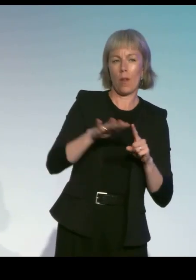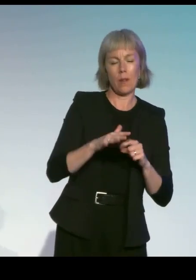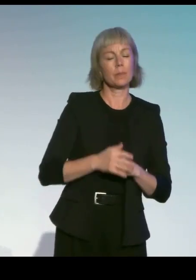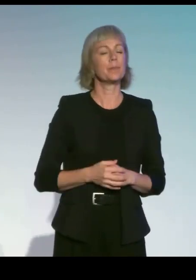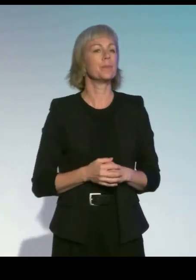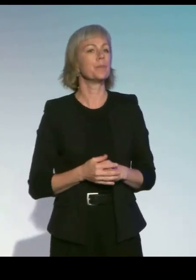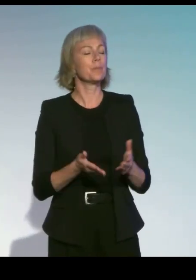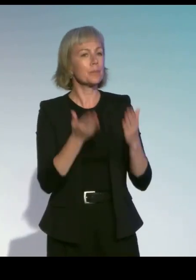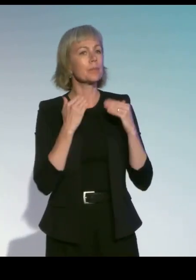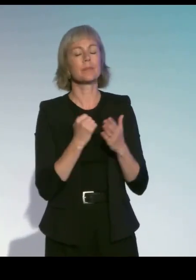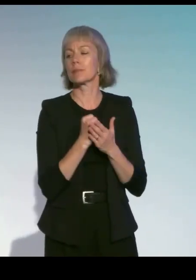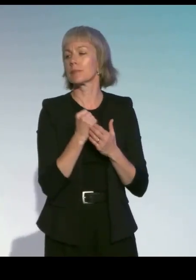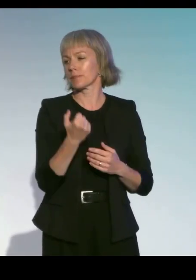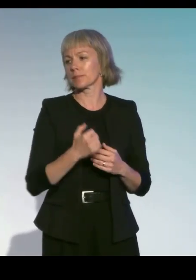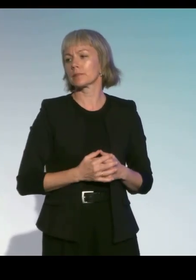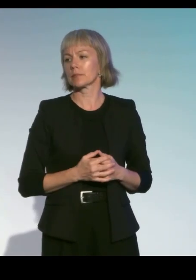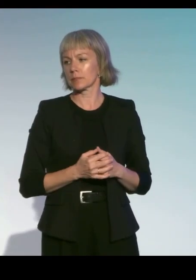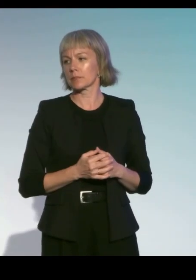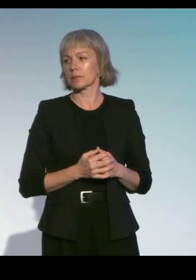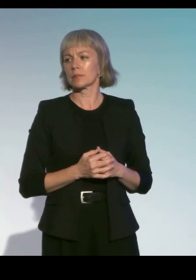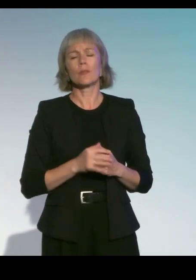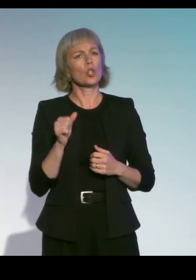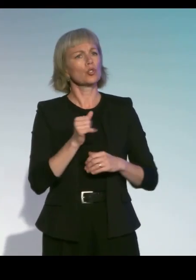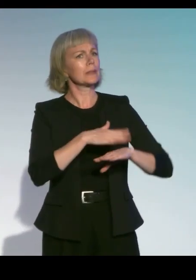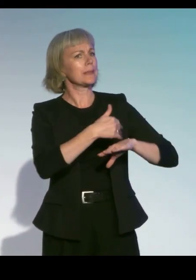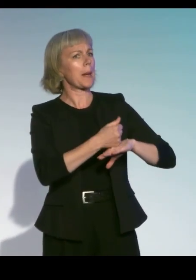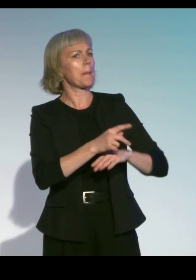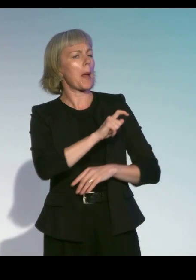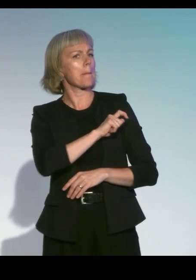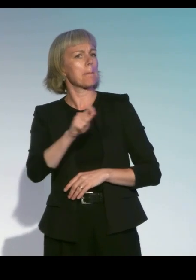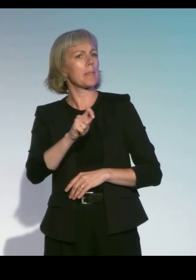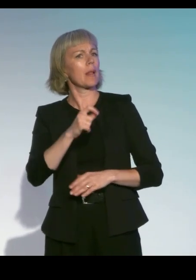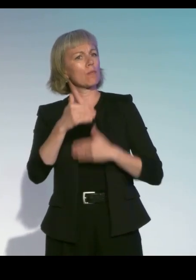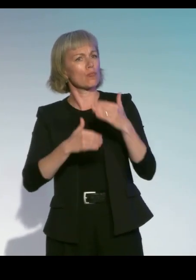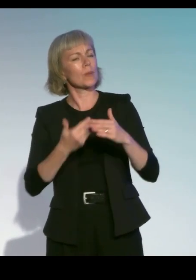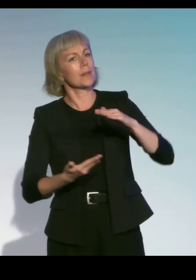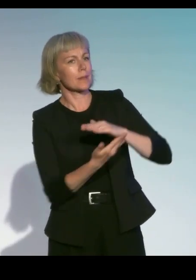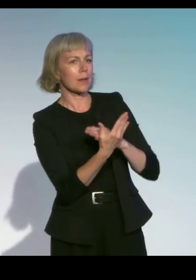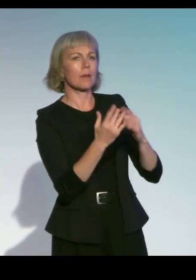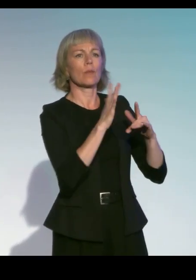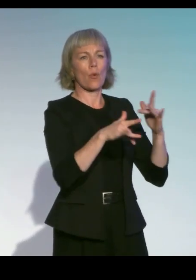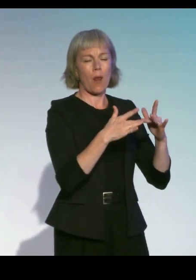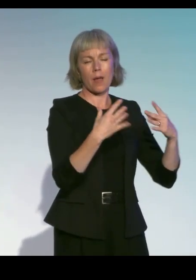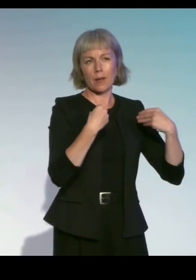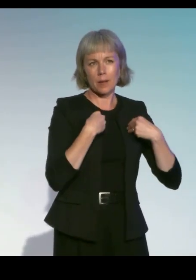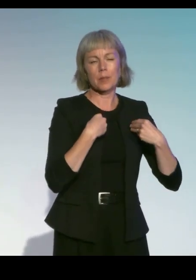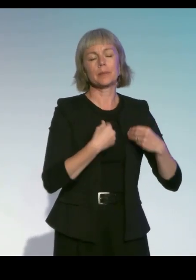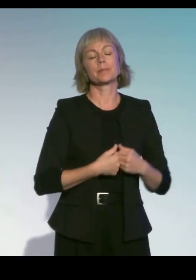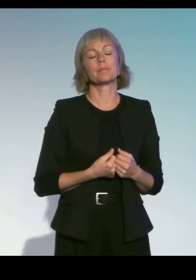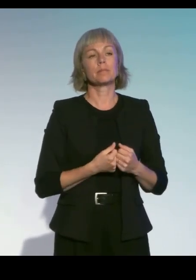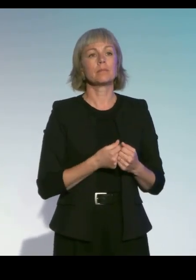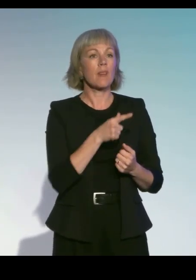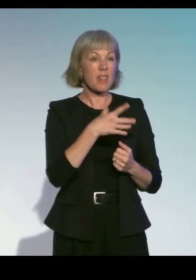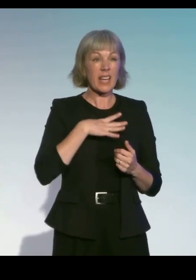Number 6, platforms should have accessible appeals processes for users who have had their content removed. They ought to regularly